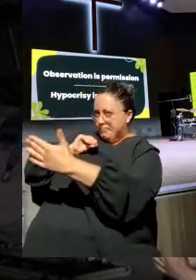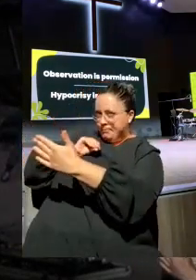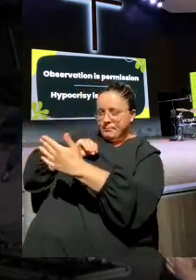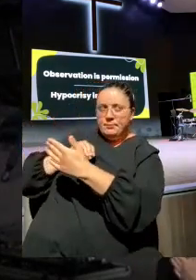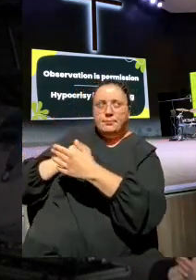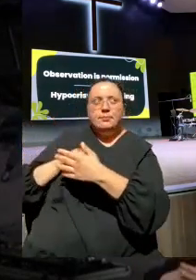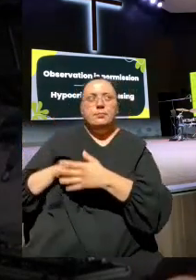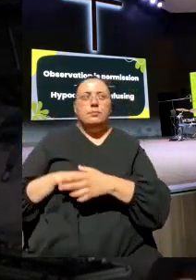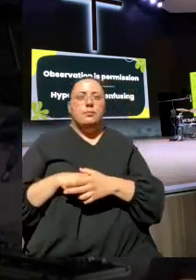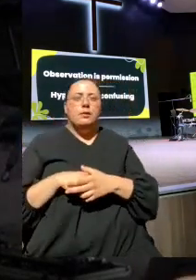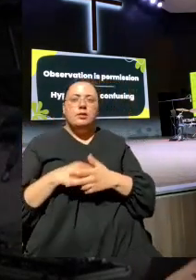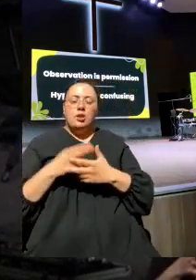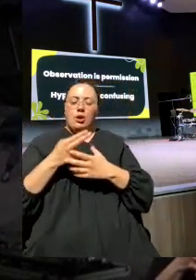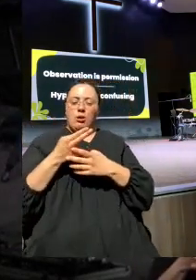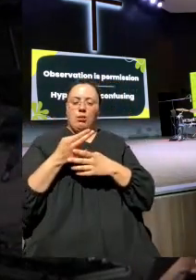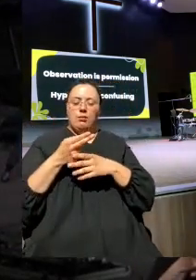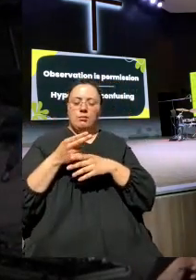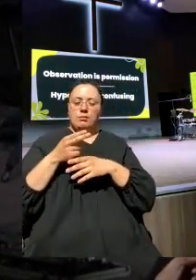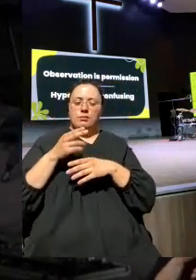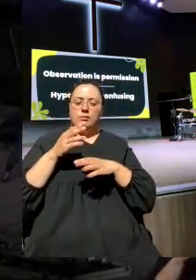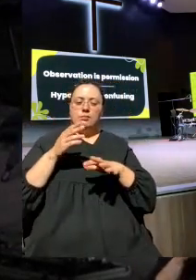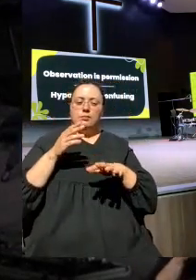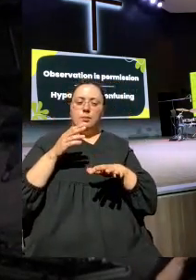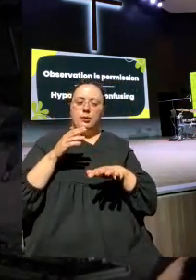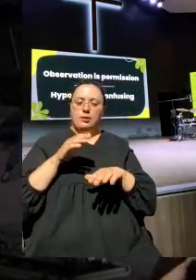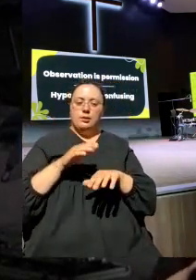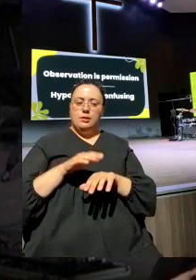Which is why hypocrisy is confusing to our kids.